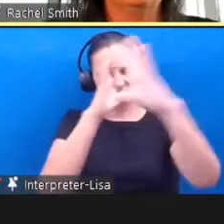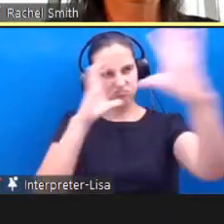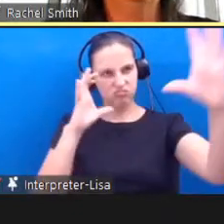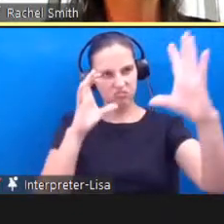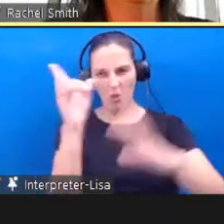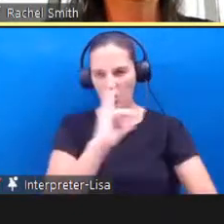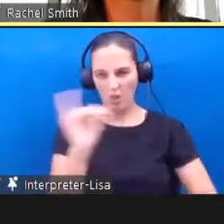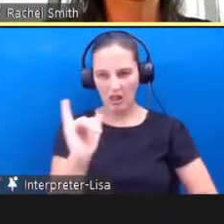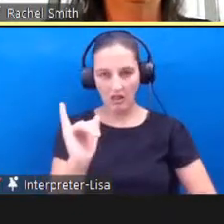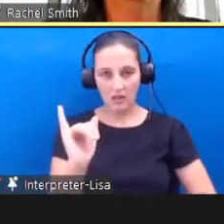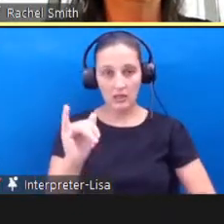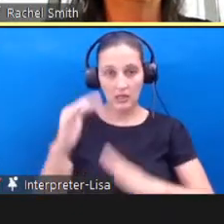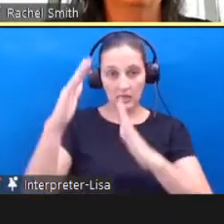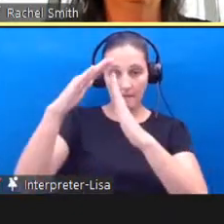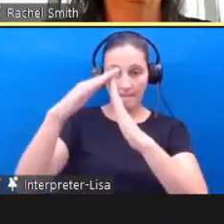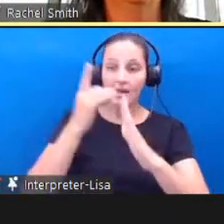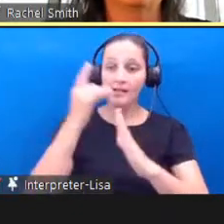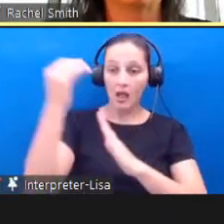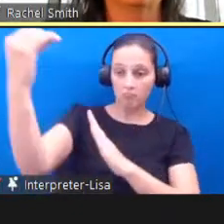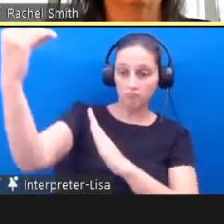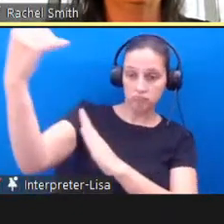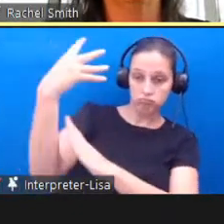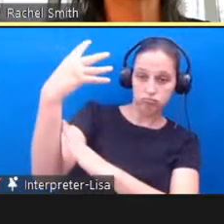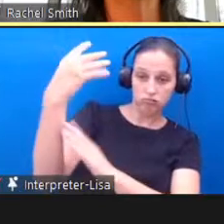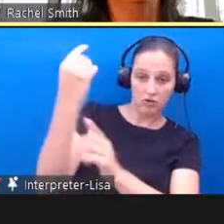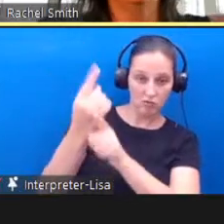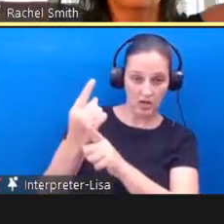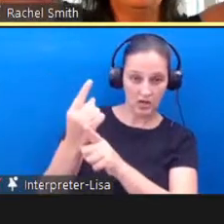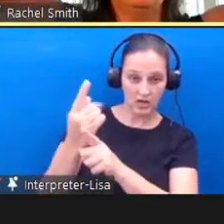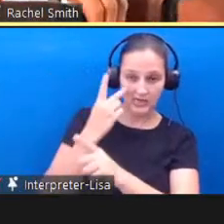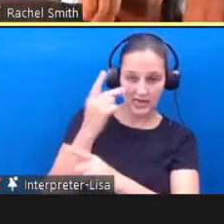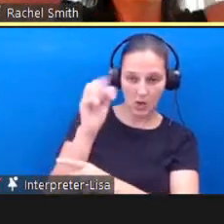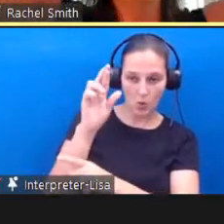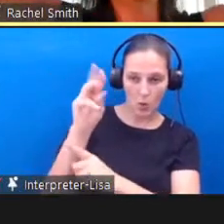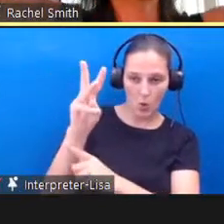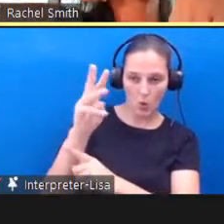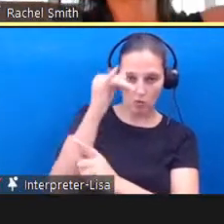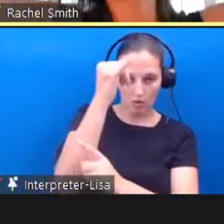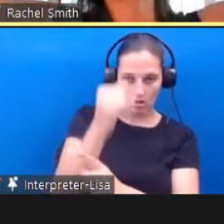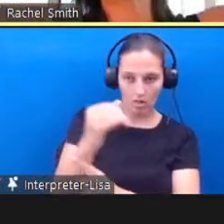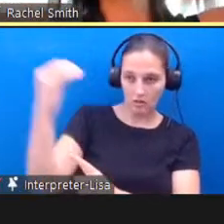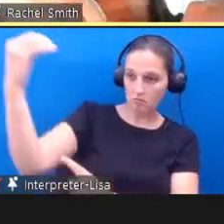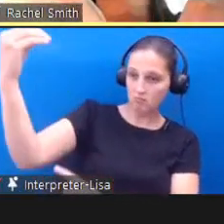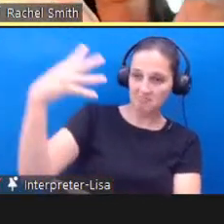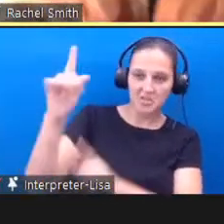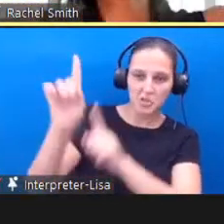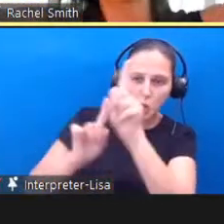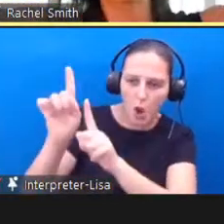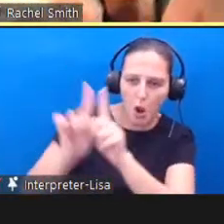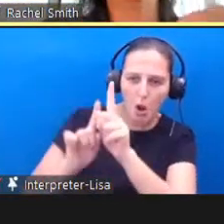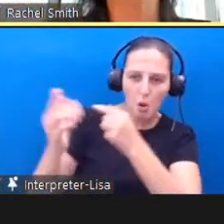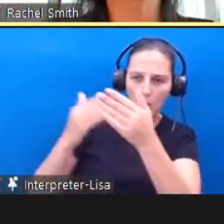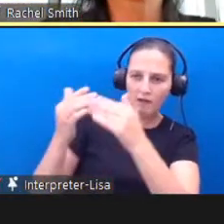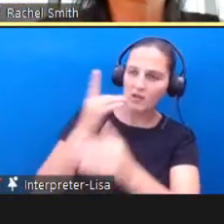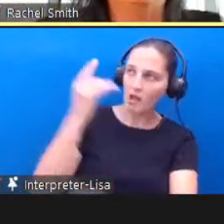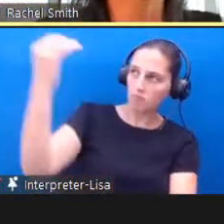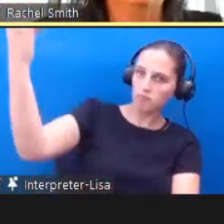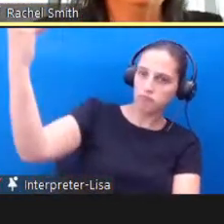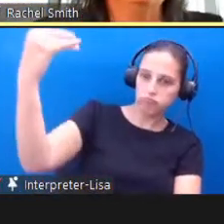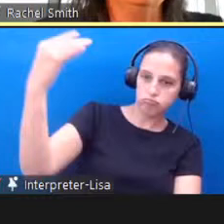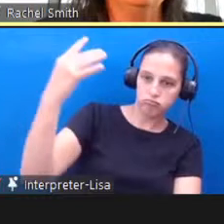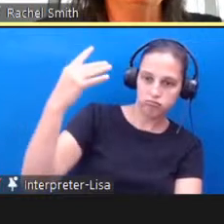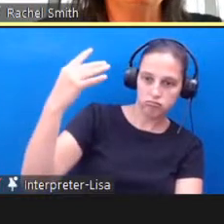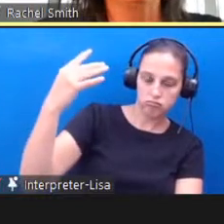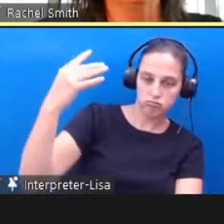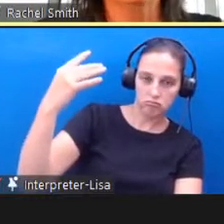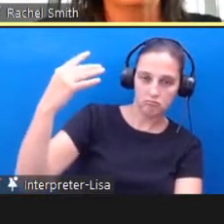top, you'd have light coming in, right? This arrow coming down. So light's coming in from a star or whatever you're looking at, you're pointed at. And the